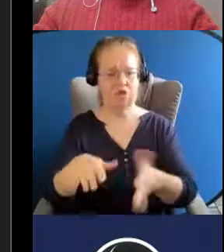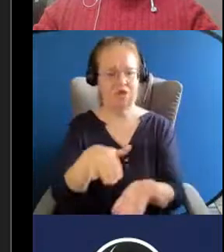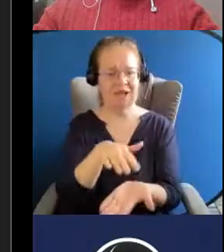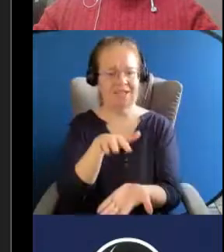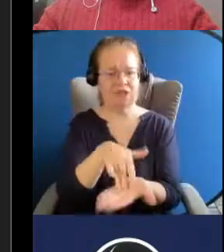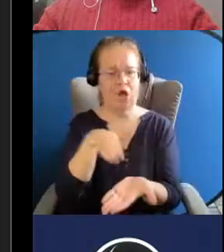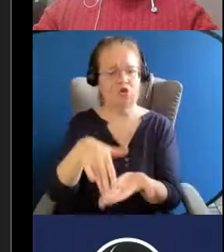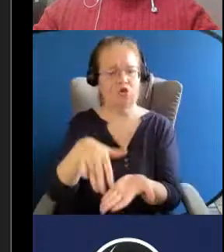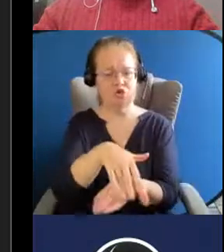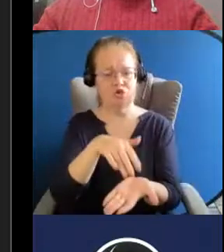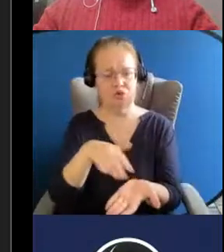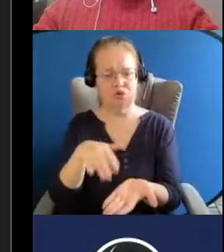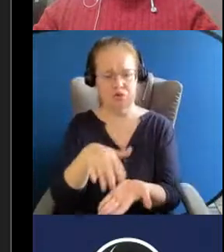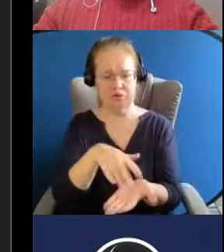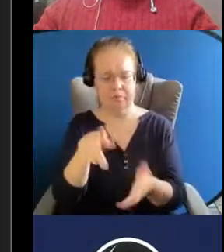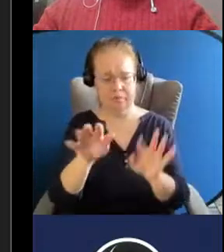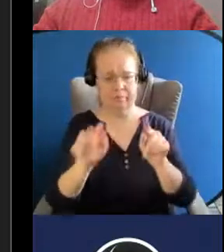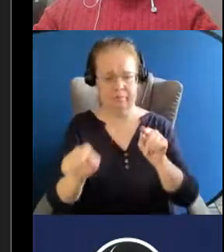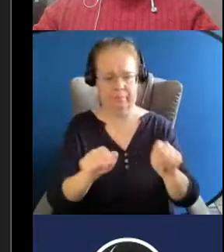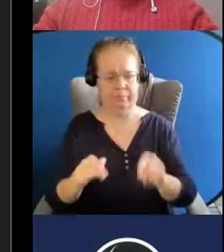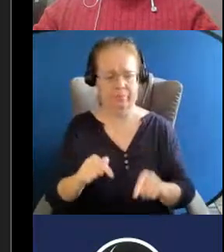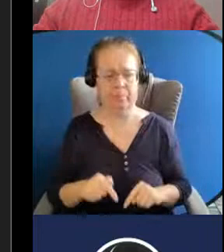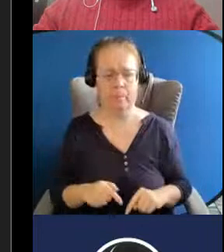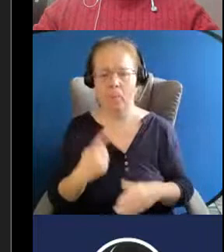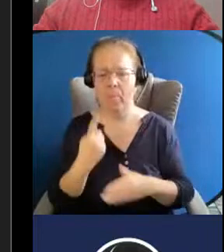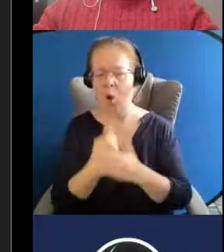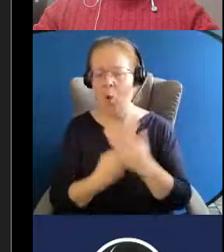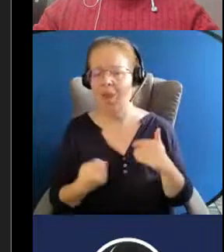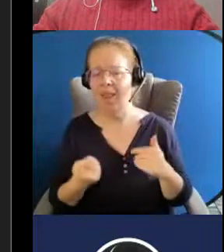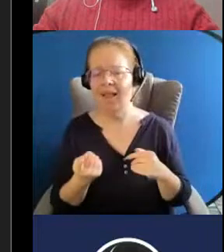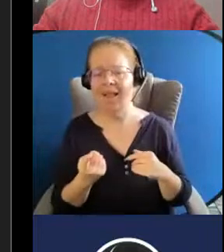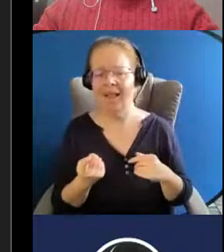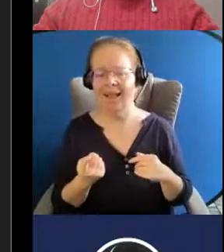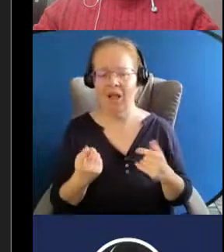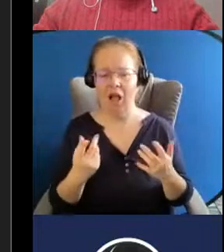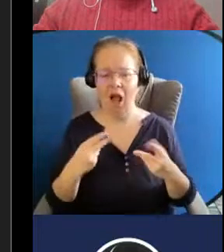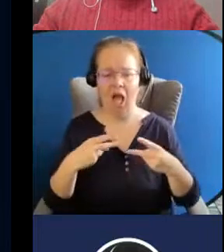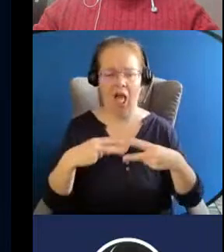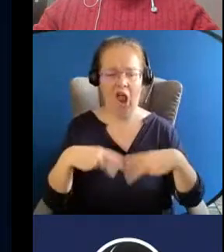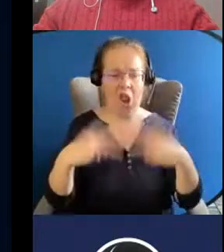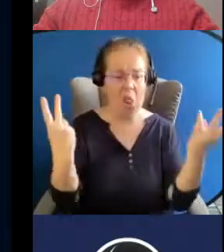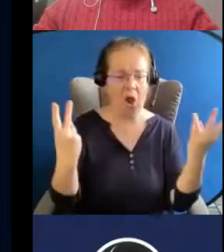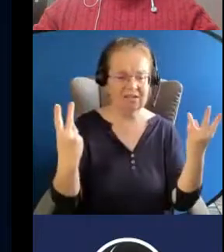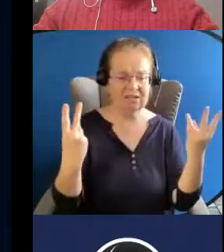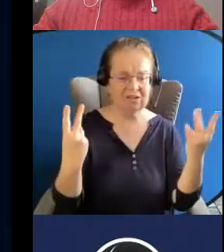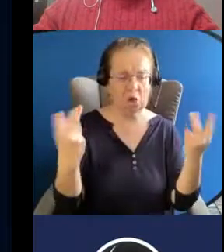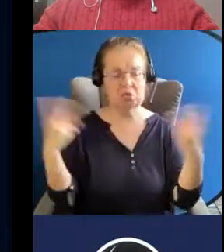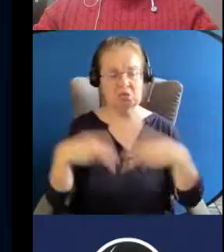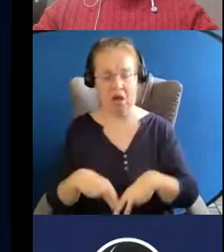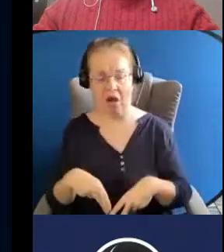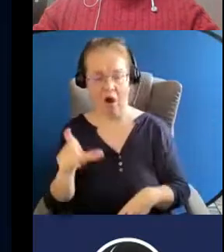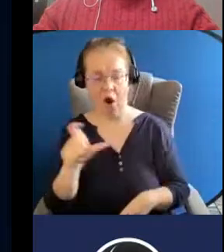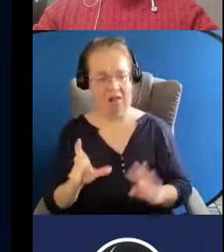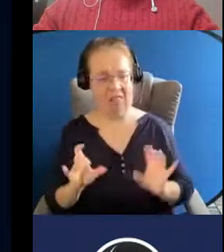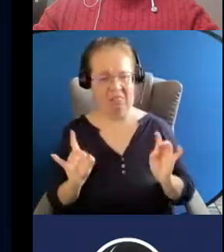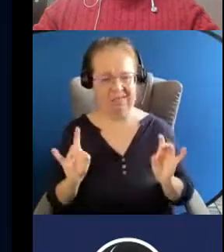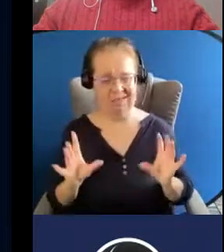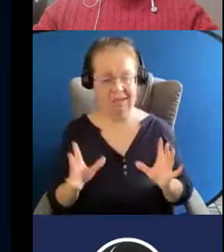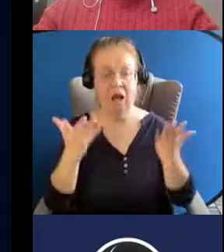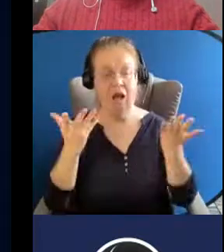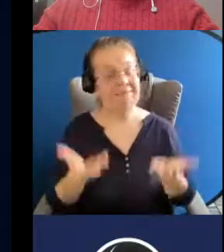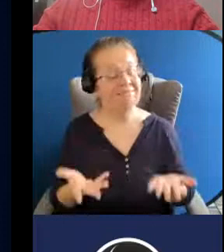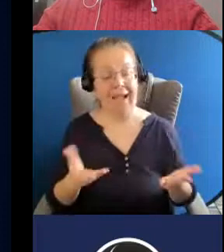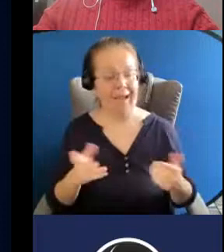touch keyboards, they only used to be in like a light theme or a dark theme. And now when you open up